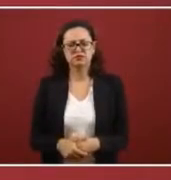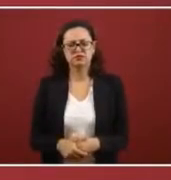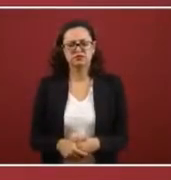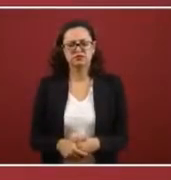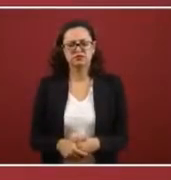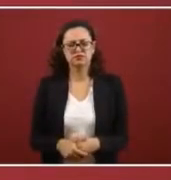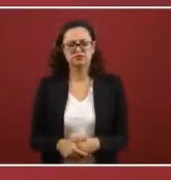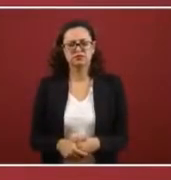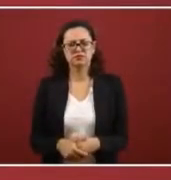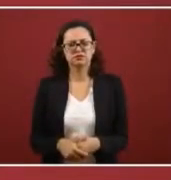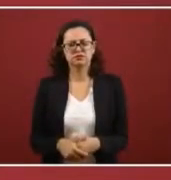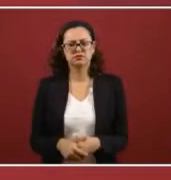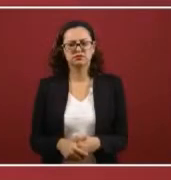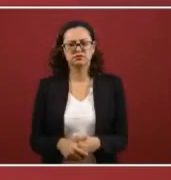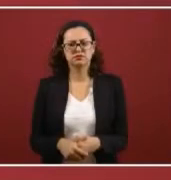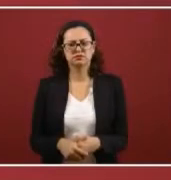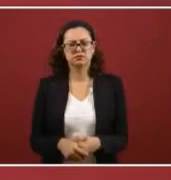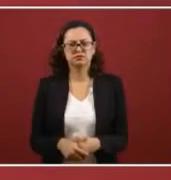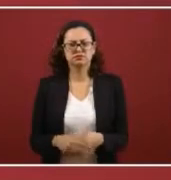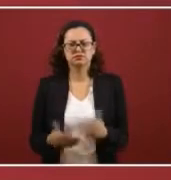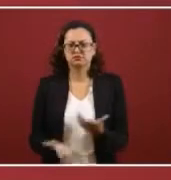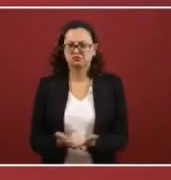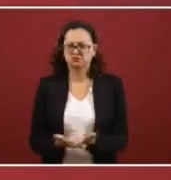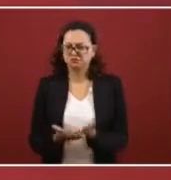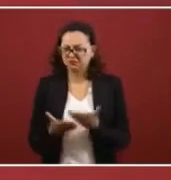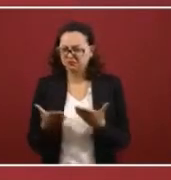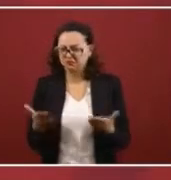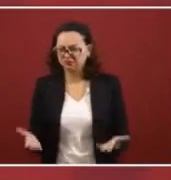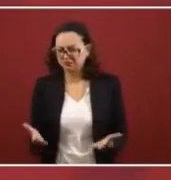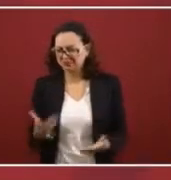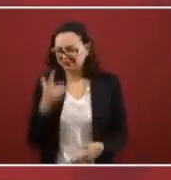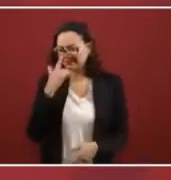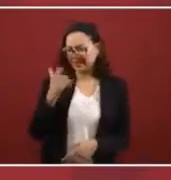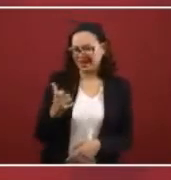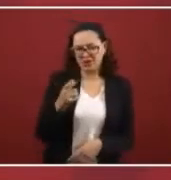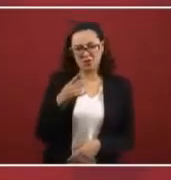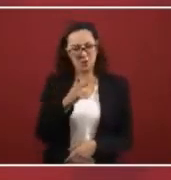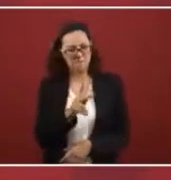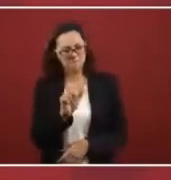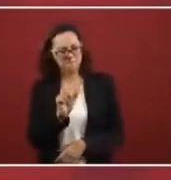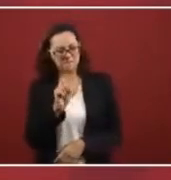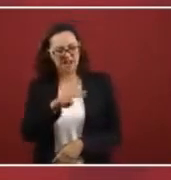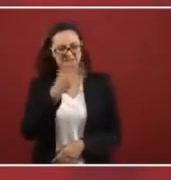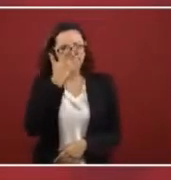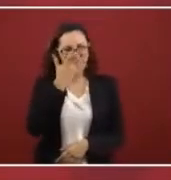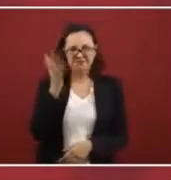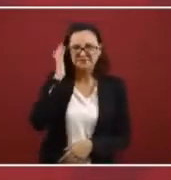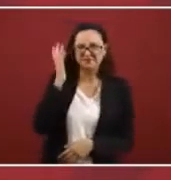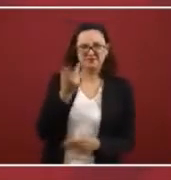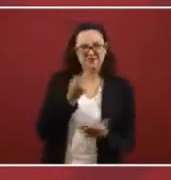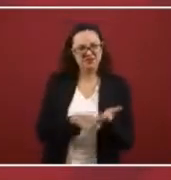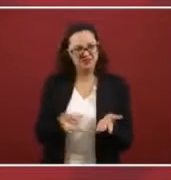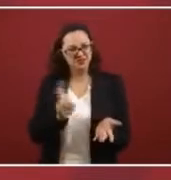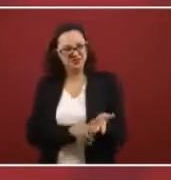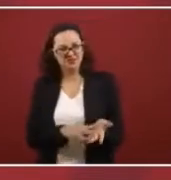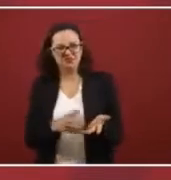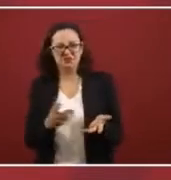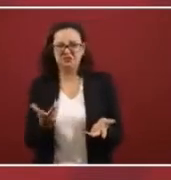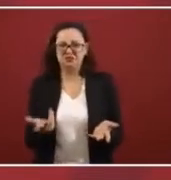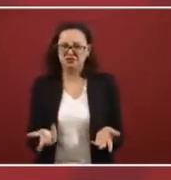en un doble discurso, in a double discourse, con